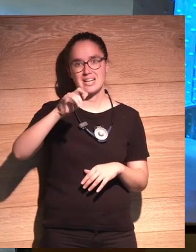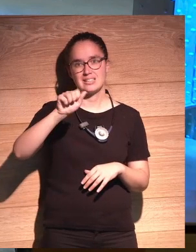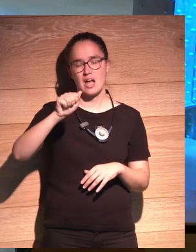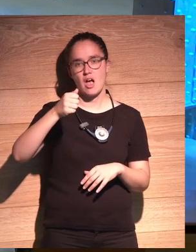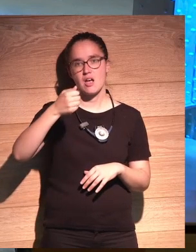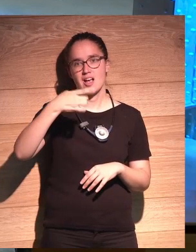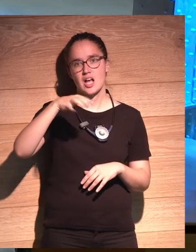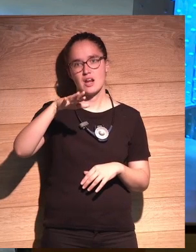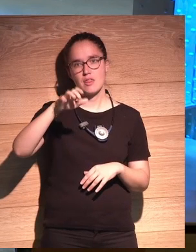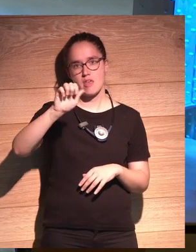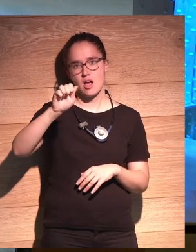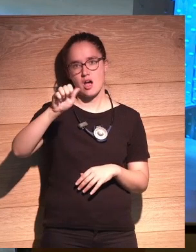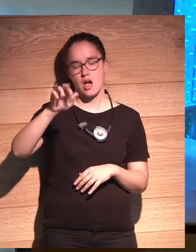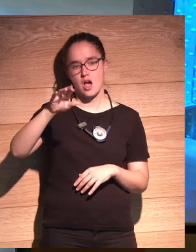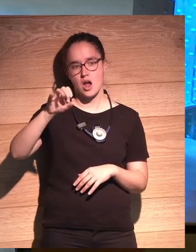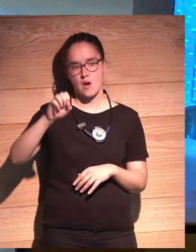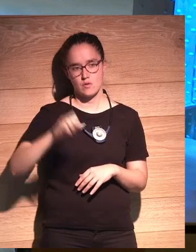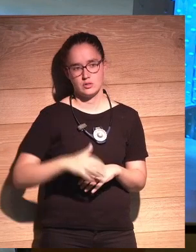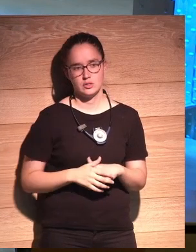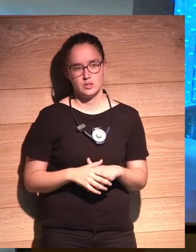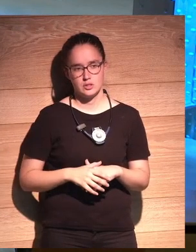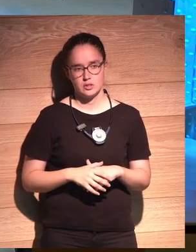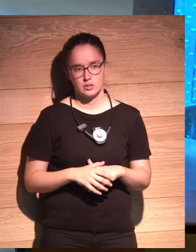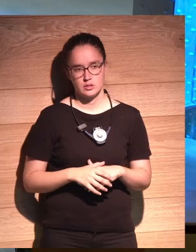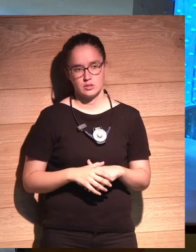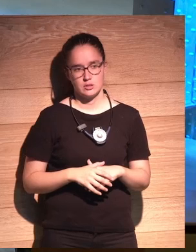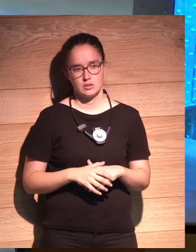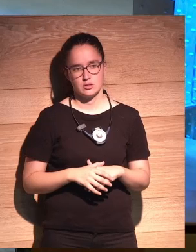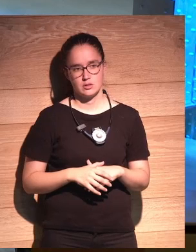Marta García Aro, here you are.